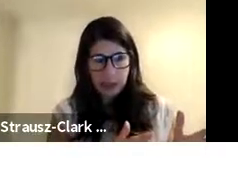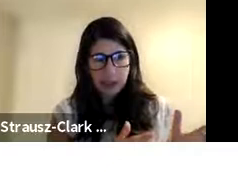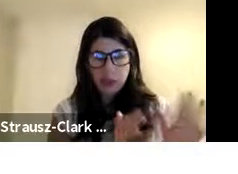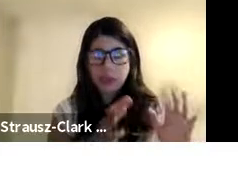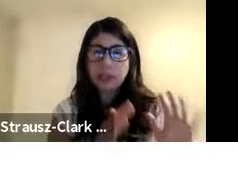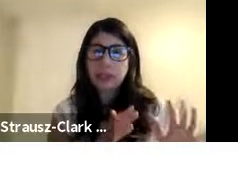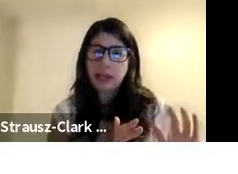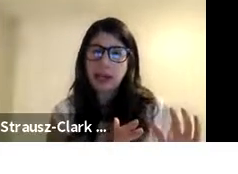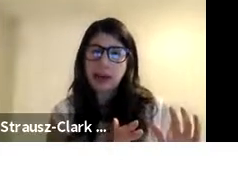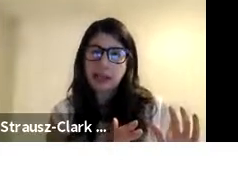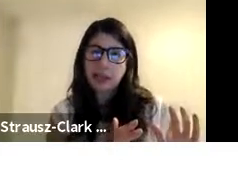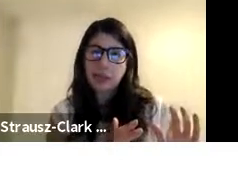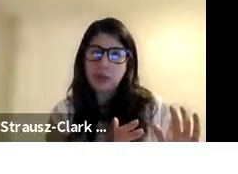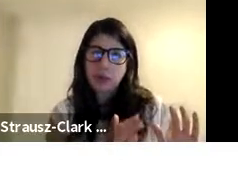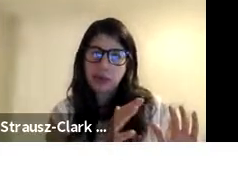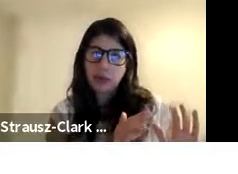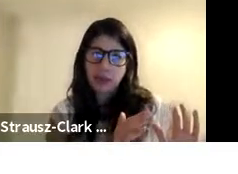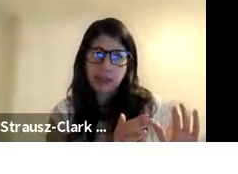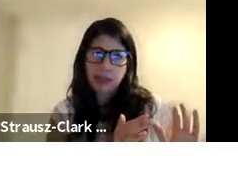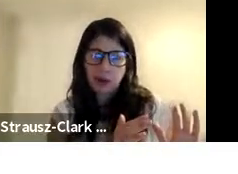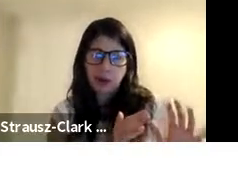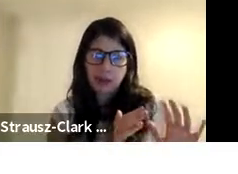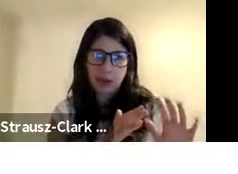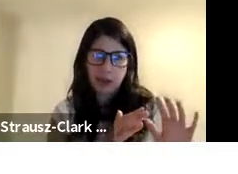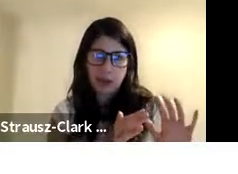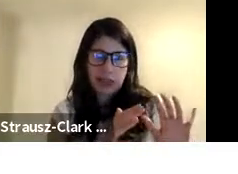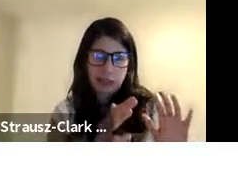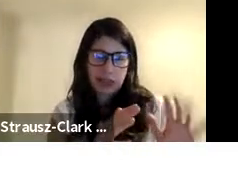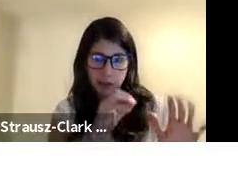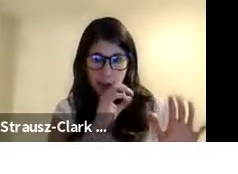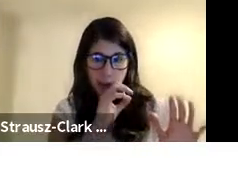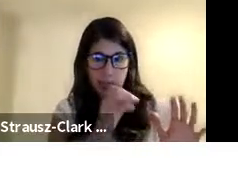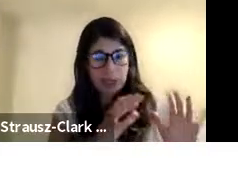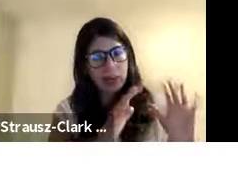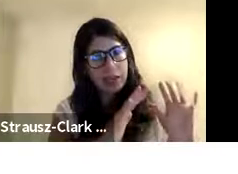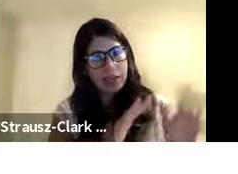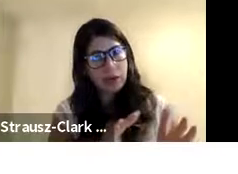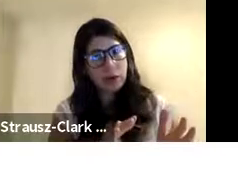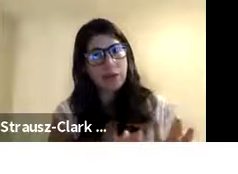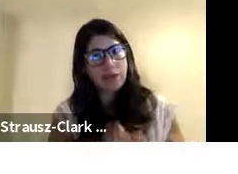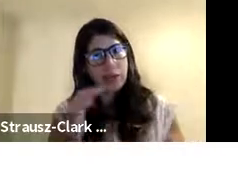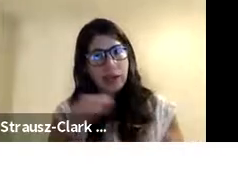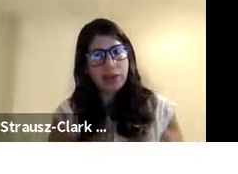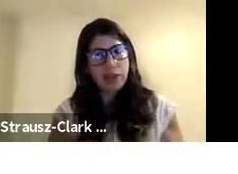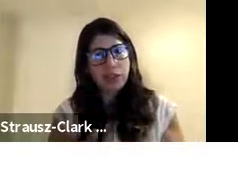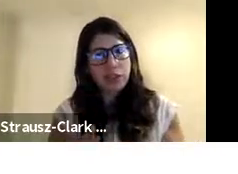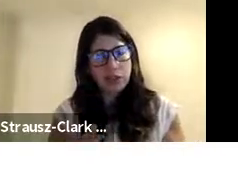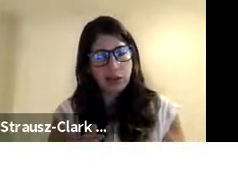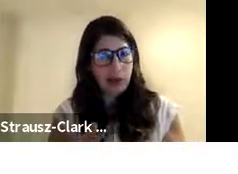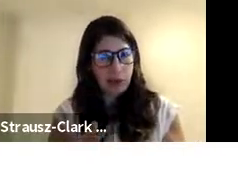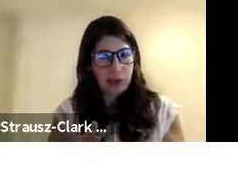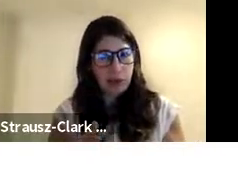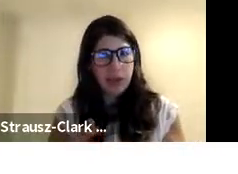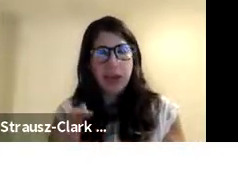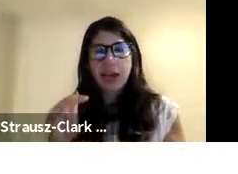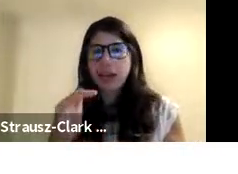comment. So please keep an eye on the timer and keep your comments within those 2 minutes. When that timer goes off, I am going to ask you to